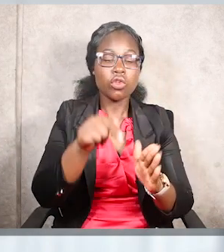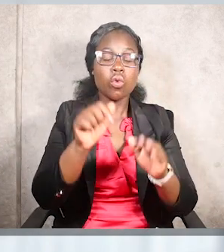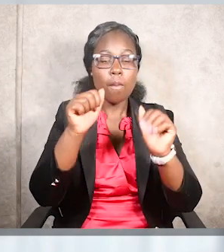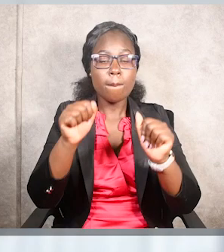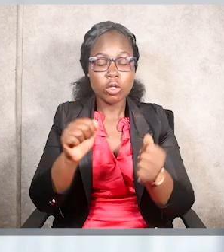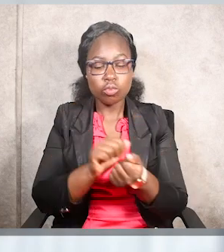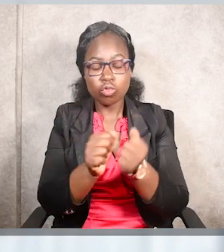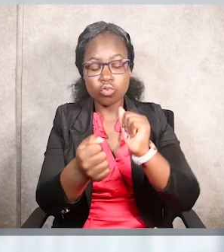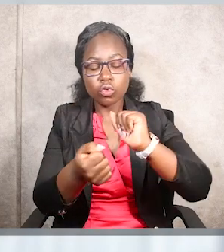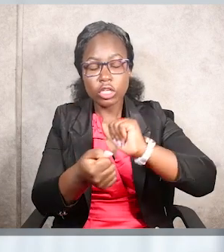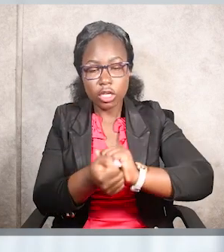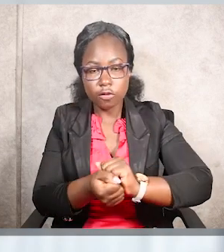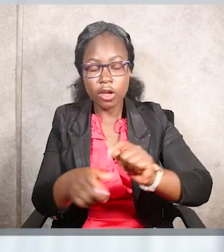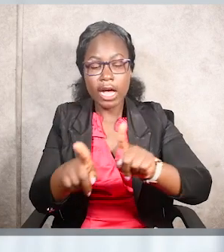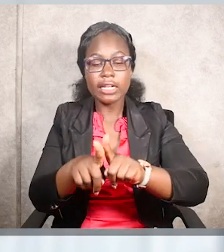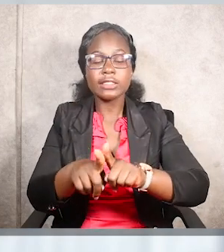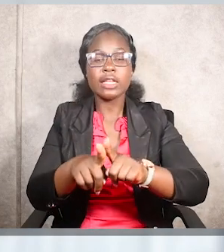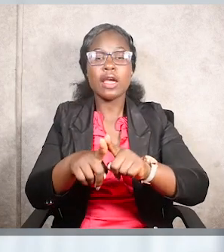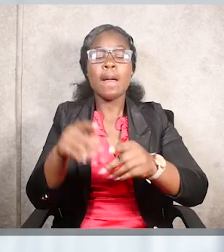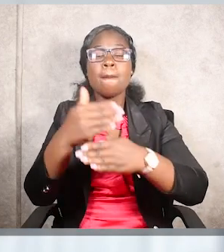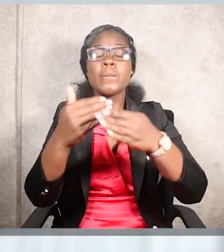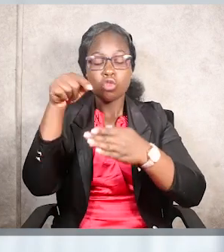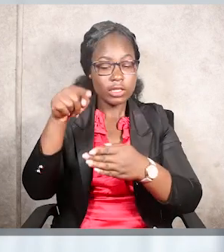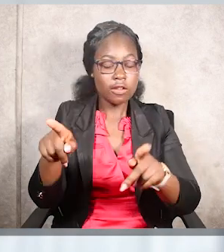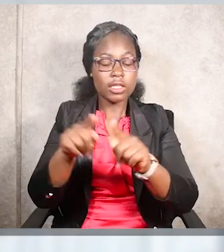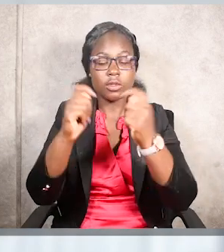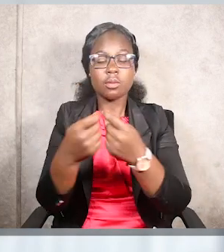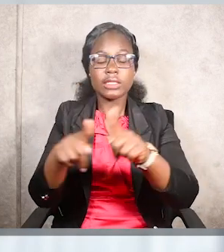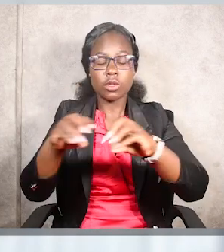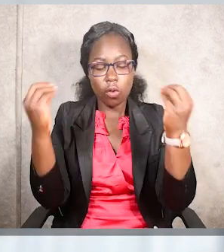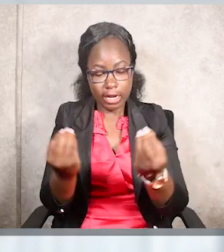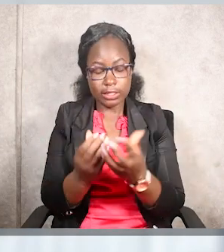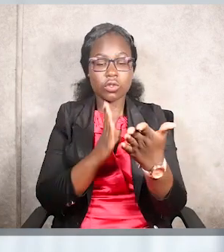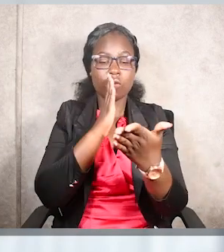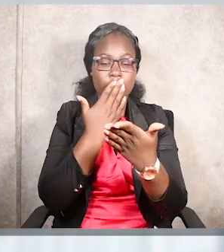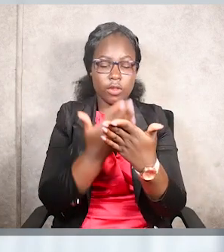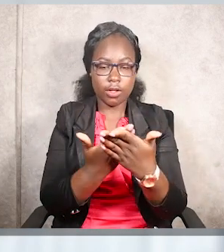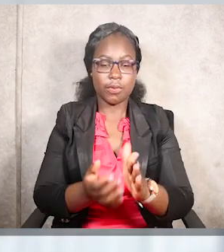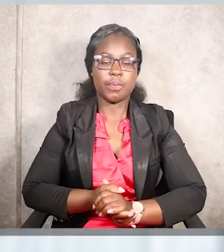to transform and build yourself, your team, and your organizations. Thank you.